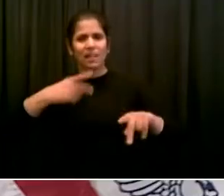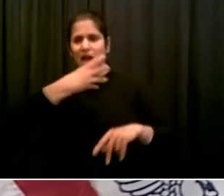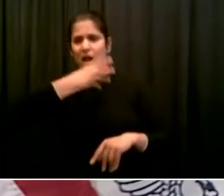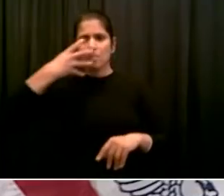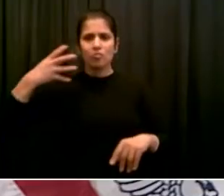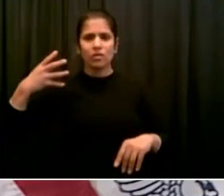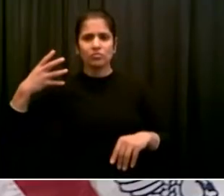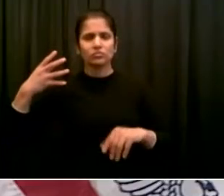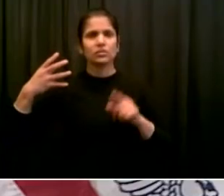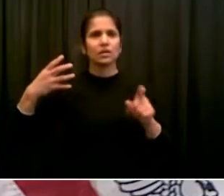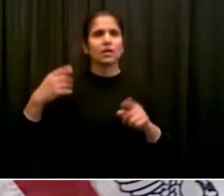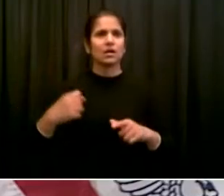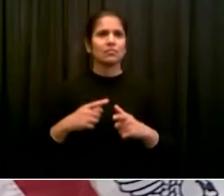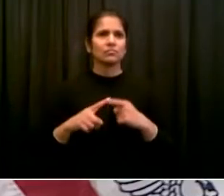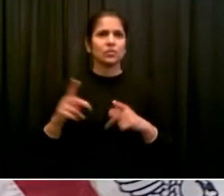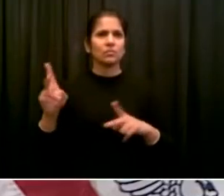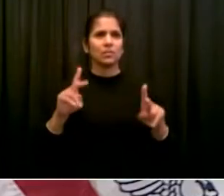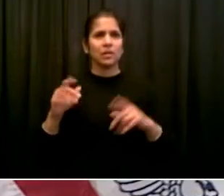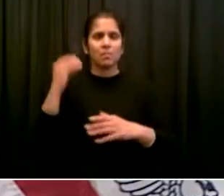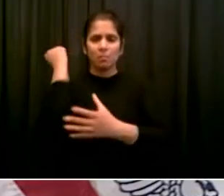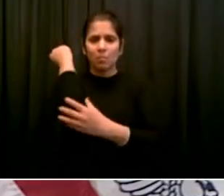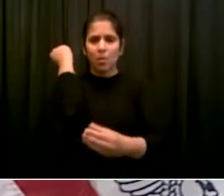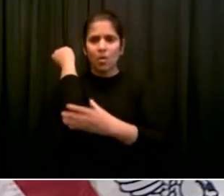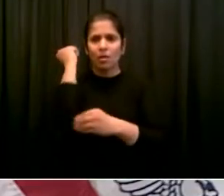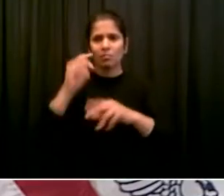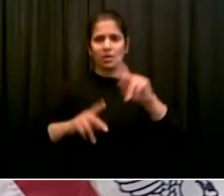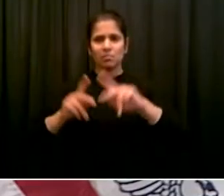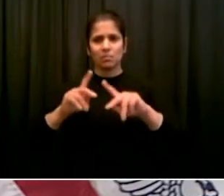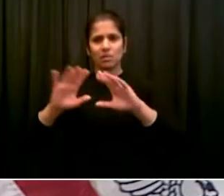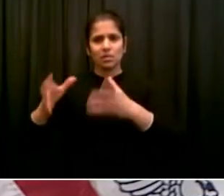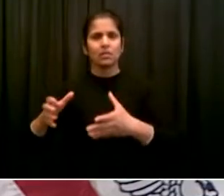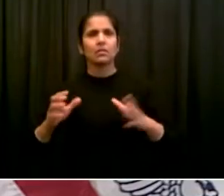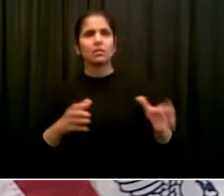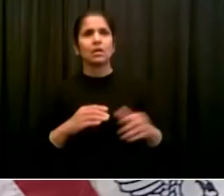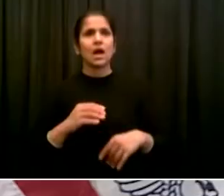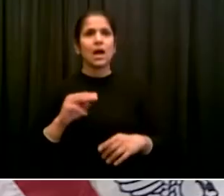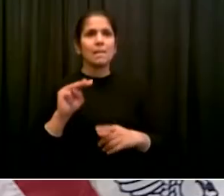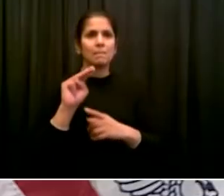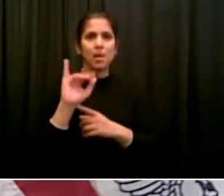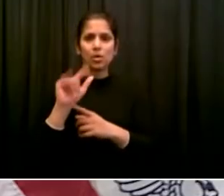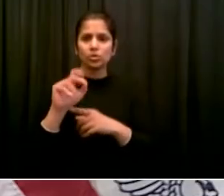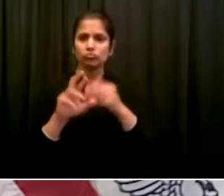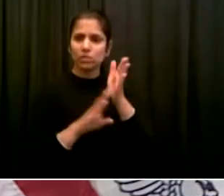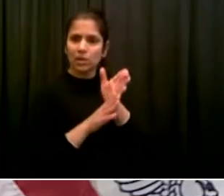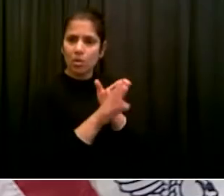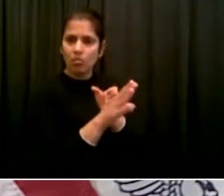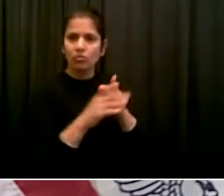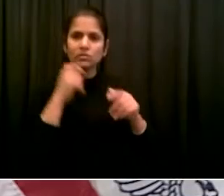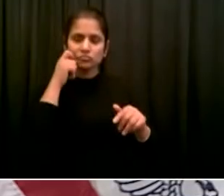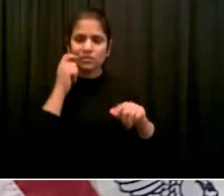people or minority people to say it's all about distrust and